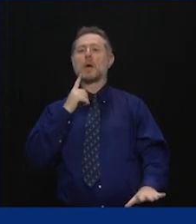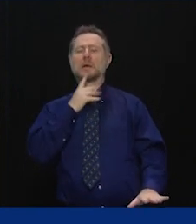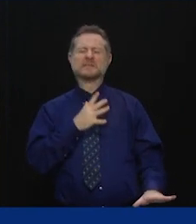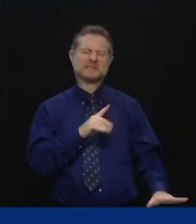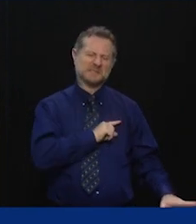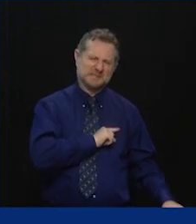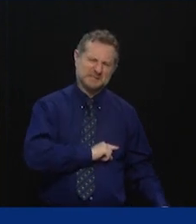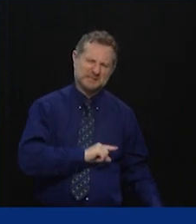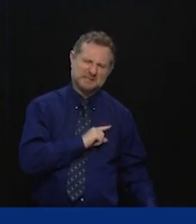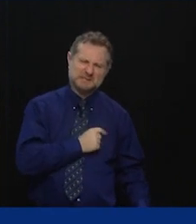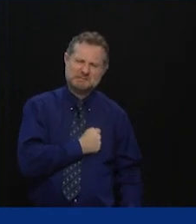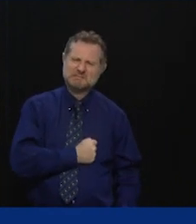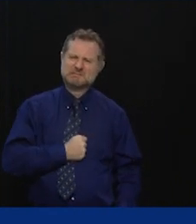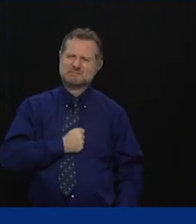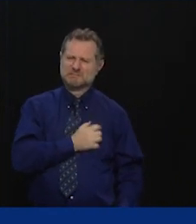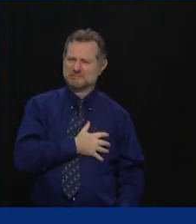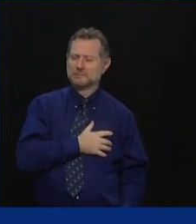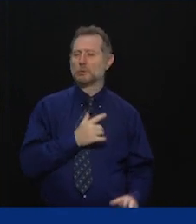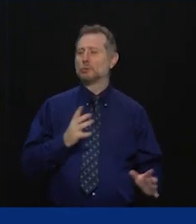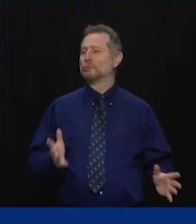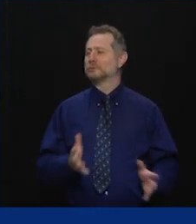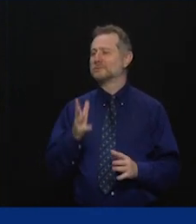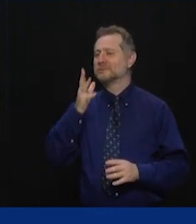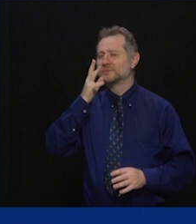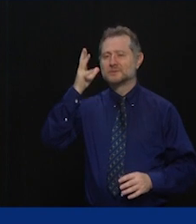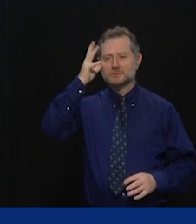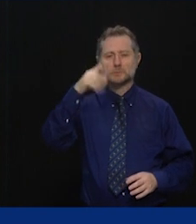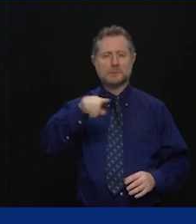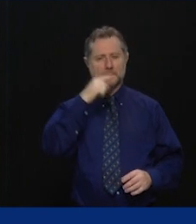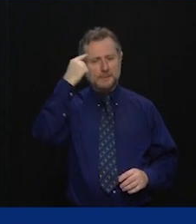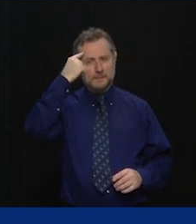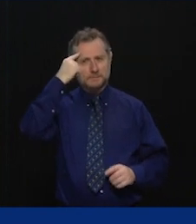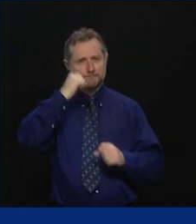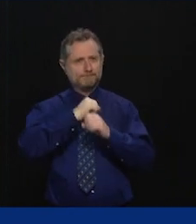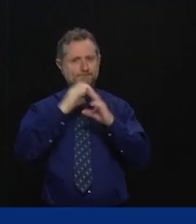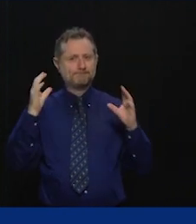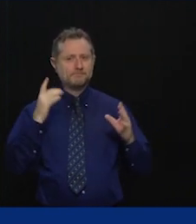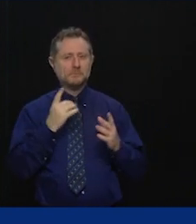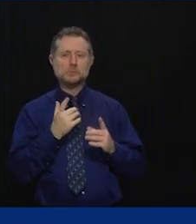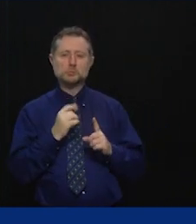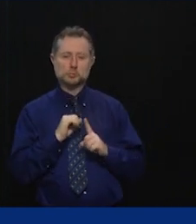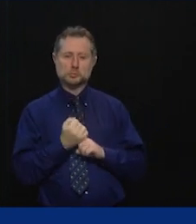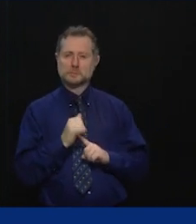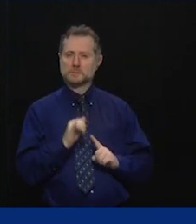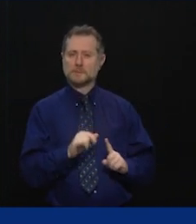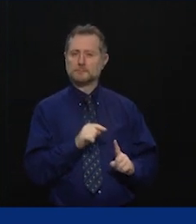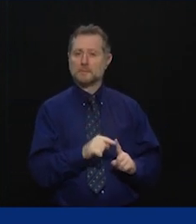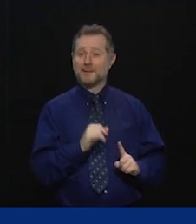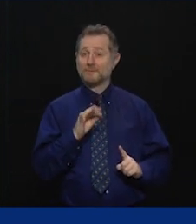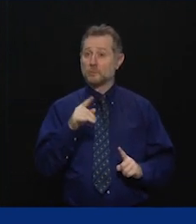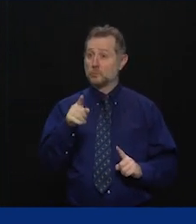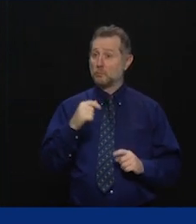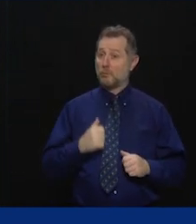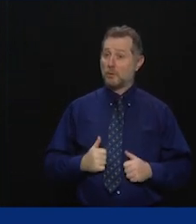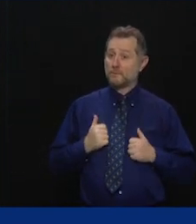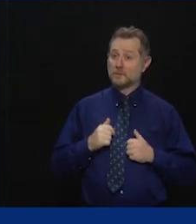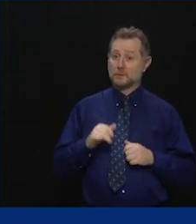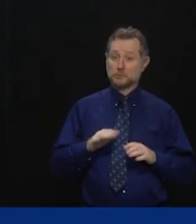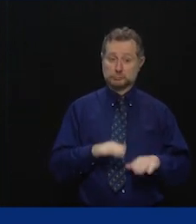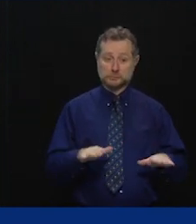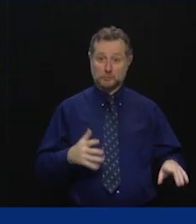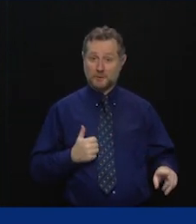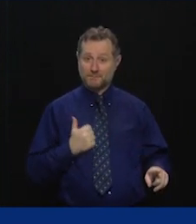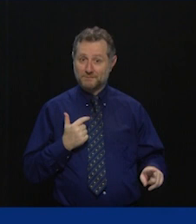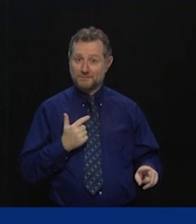to, look at it from that perspective. Continue to do what you're going to do. As long as you're alive and your kids are alive, you're going to keep protecting them. And this is such